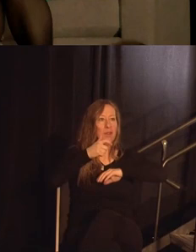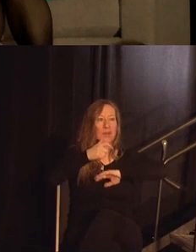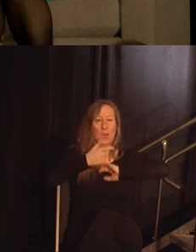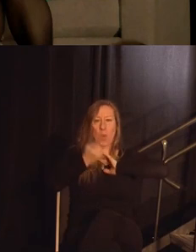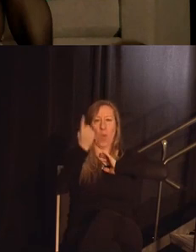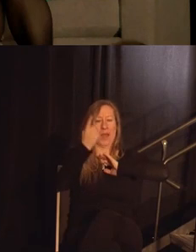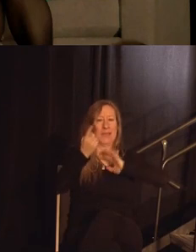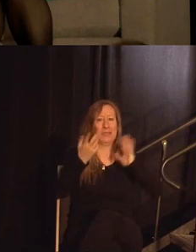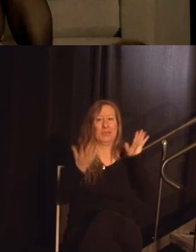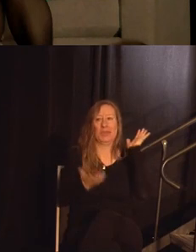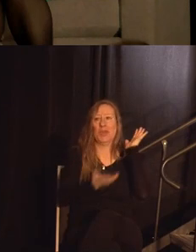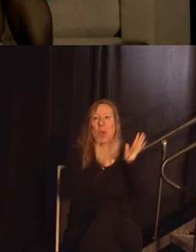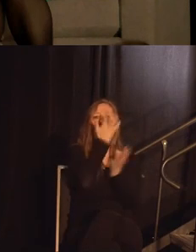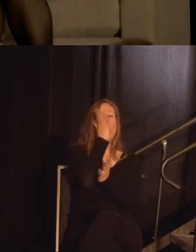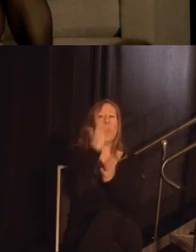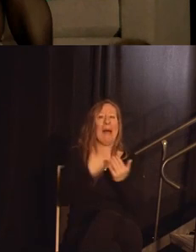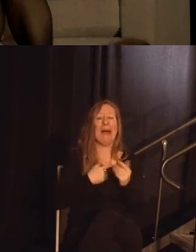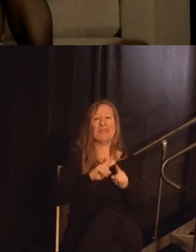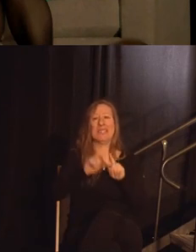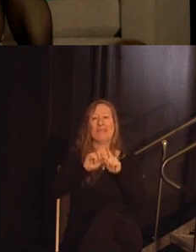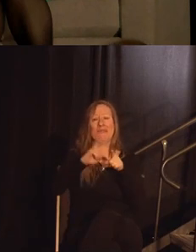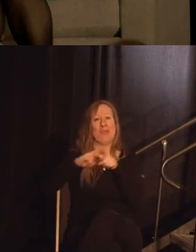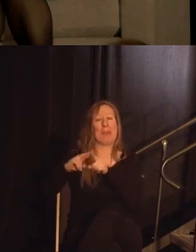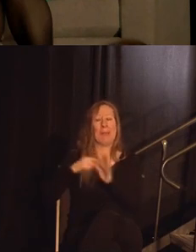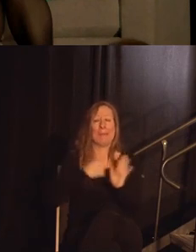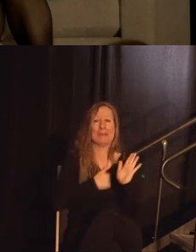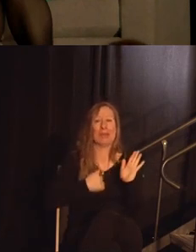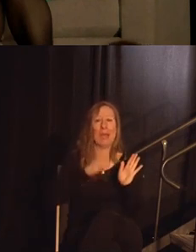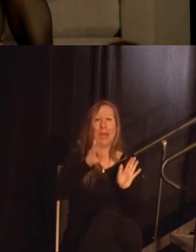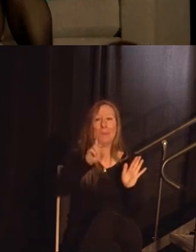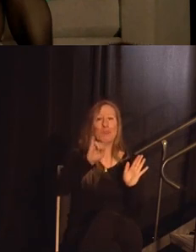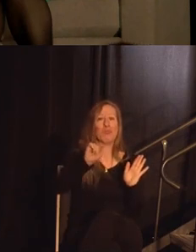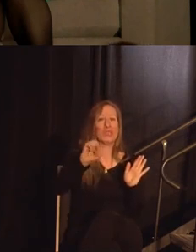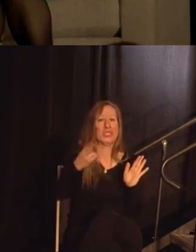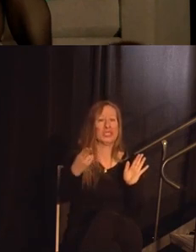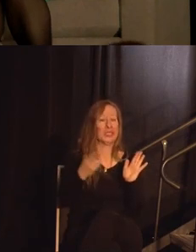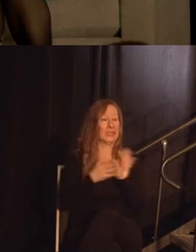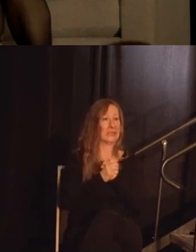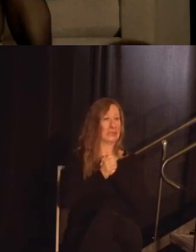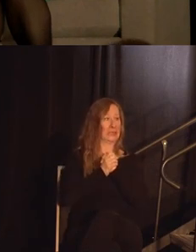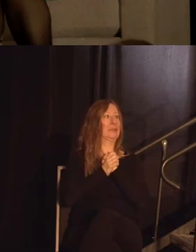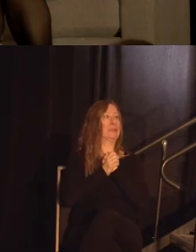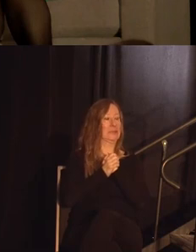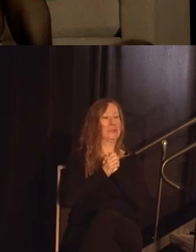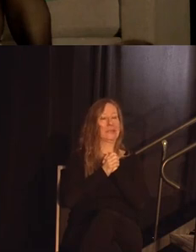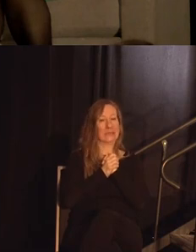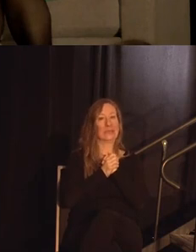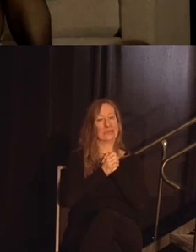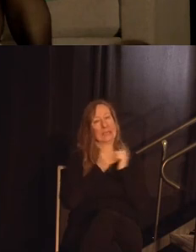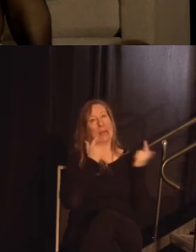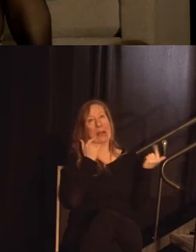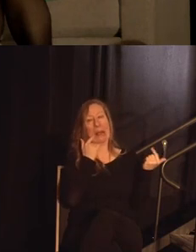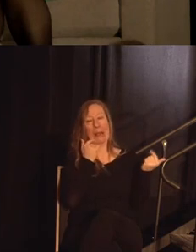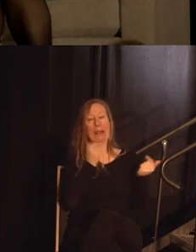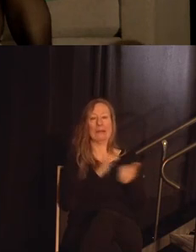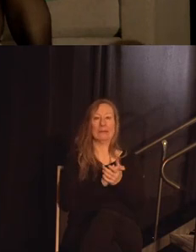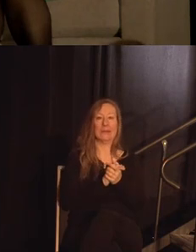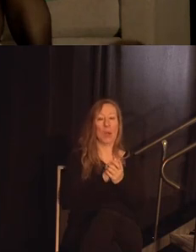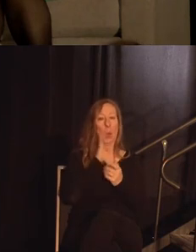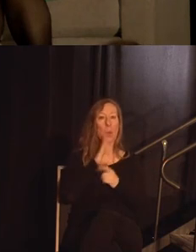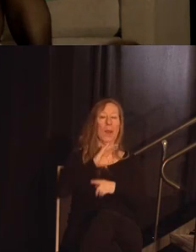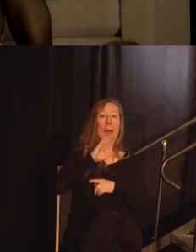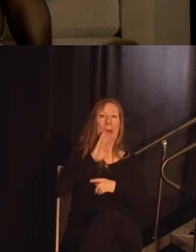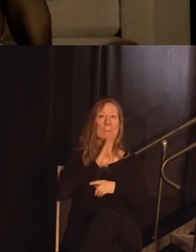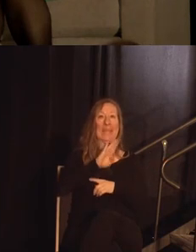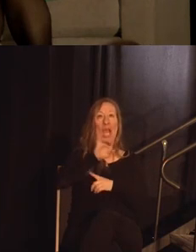Lori Crisps, I don't know. Like they change it. They change stuff to make it British. So that'll be jolly good,